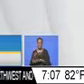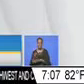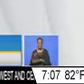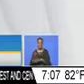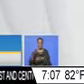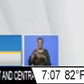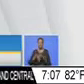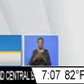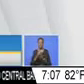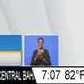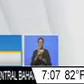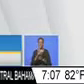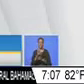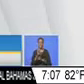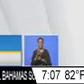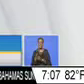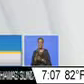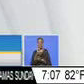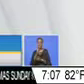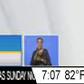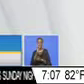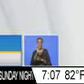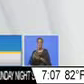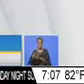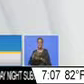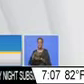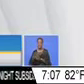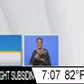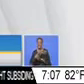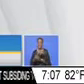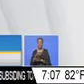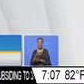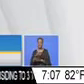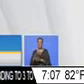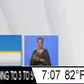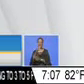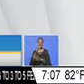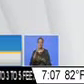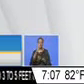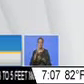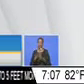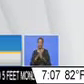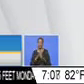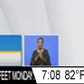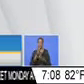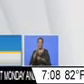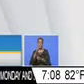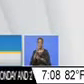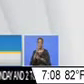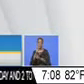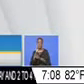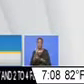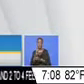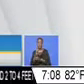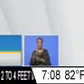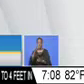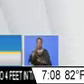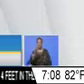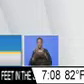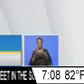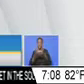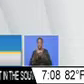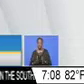involving a 2011 Hyundai Jeep and a black 2010 Nissan Note. The drivers and passengers of